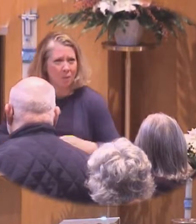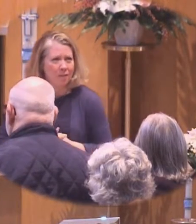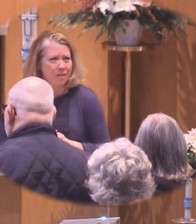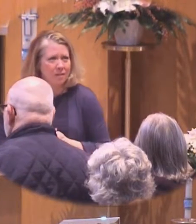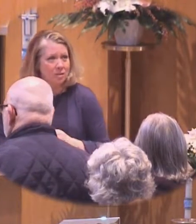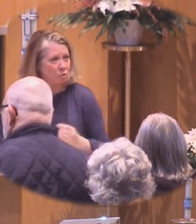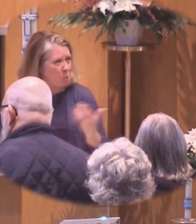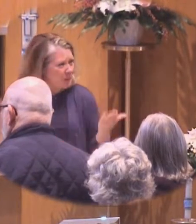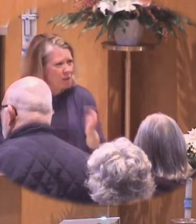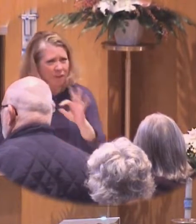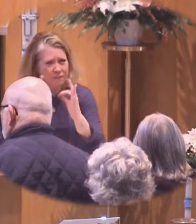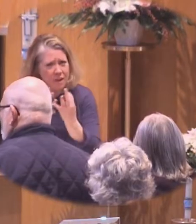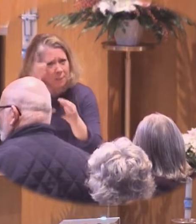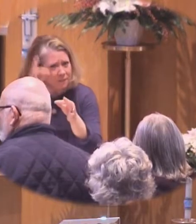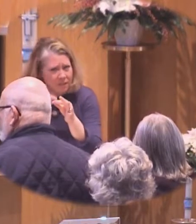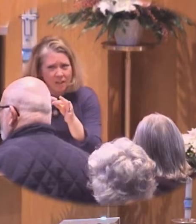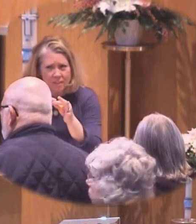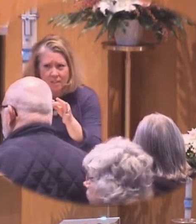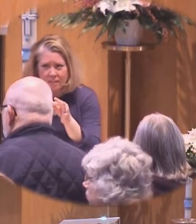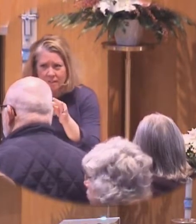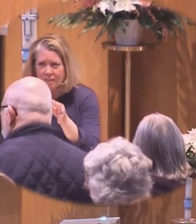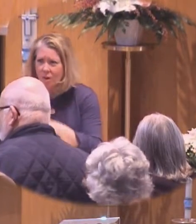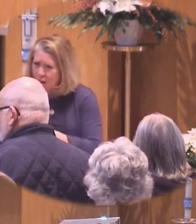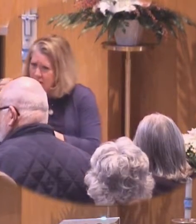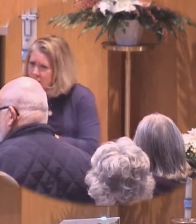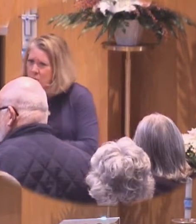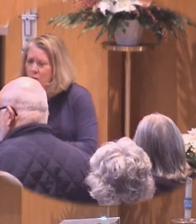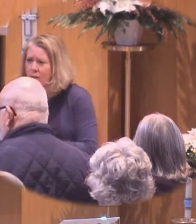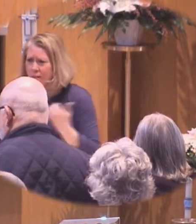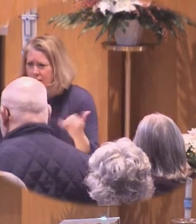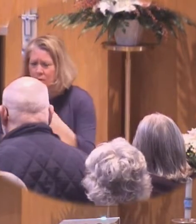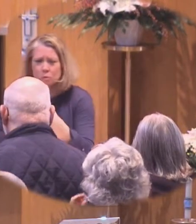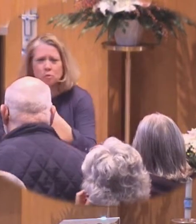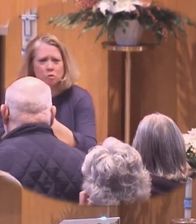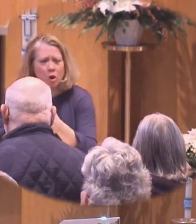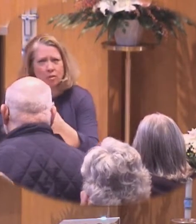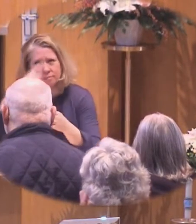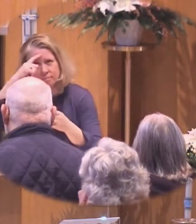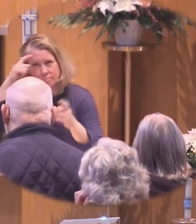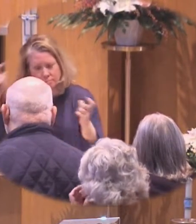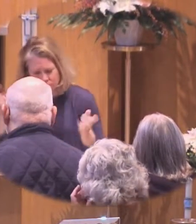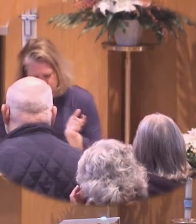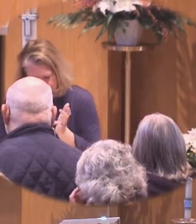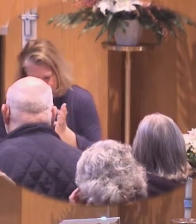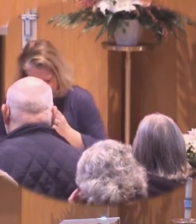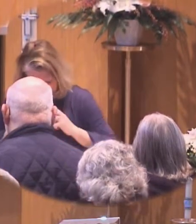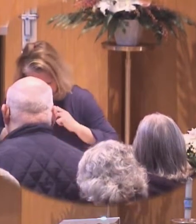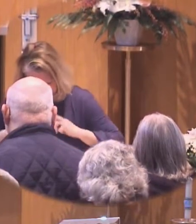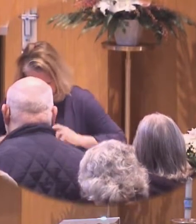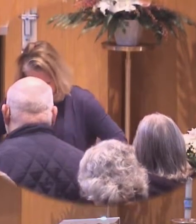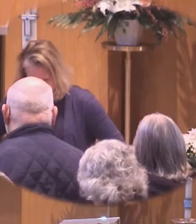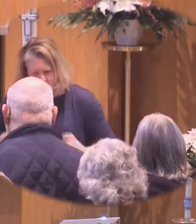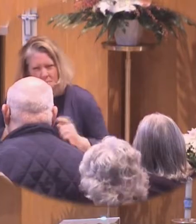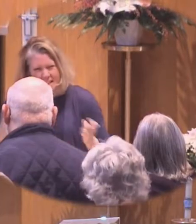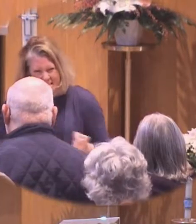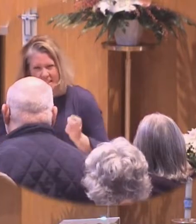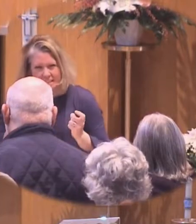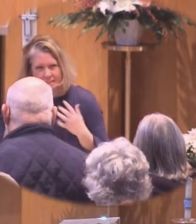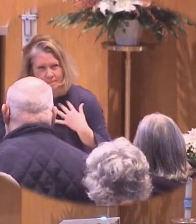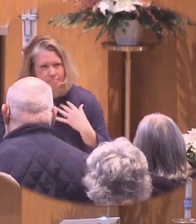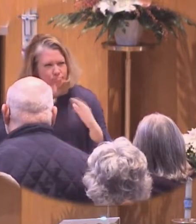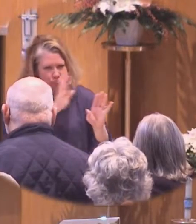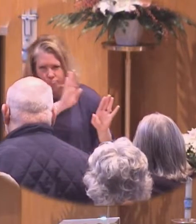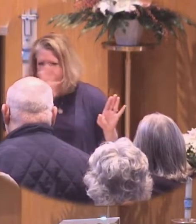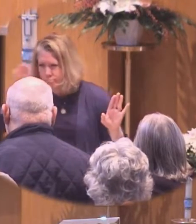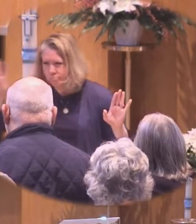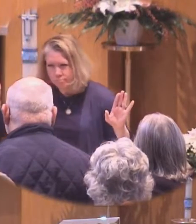here as a family in faith on this Easter morning, let us begin by calling to mind any sins we may have committed as we come before the